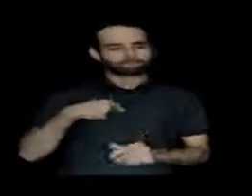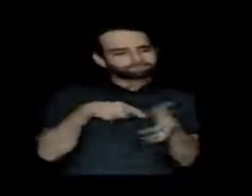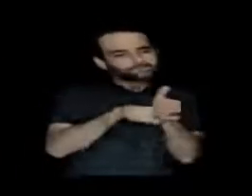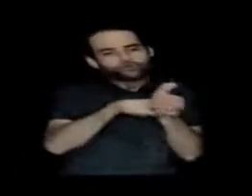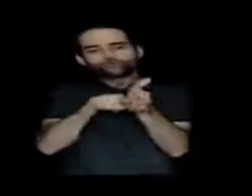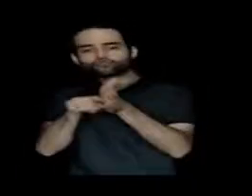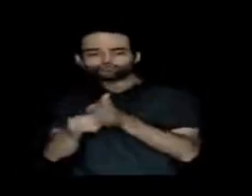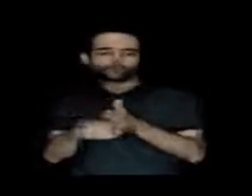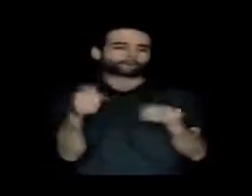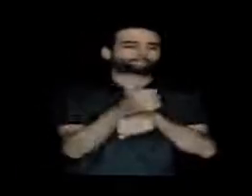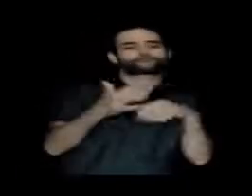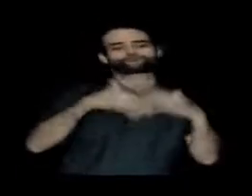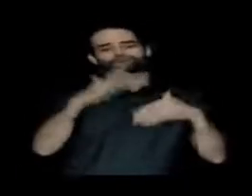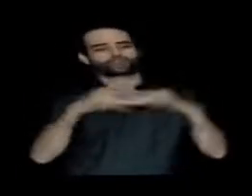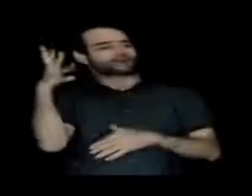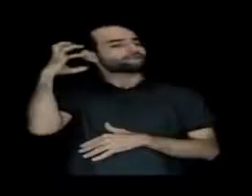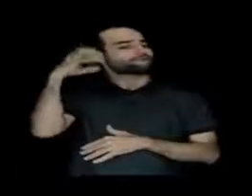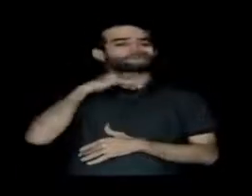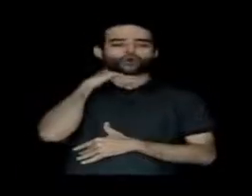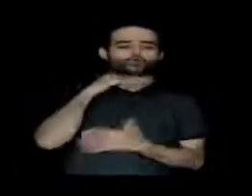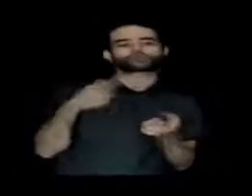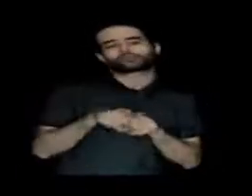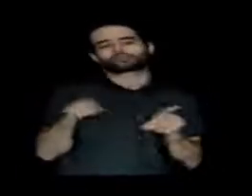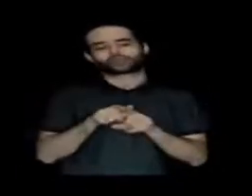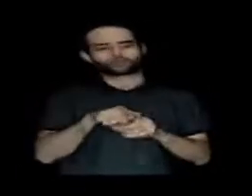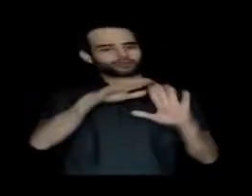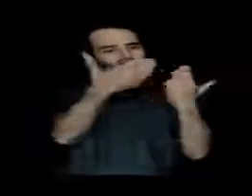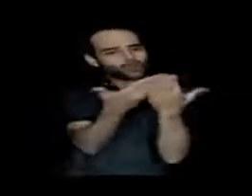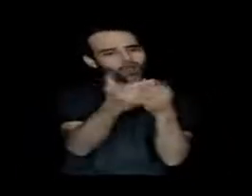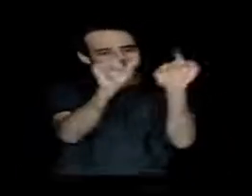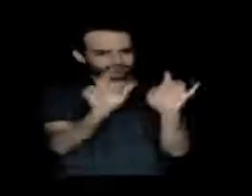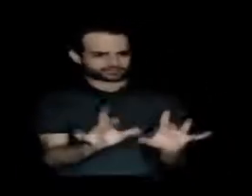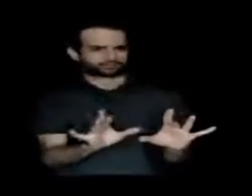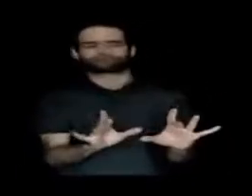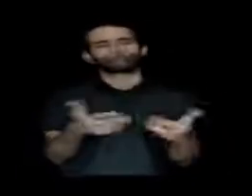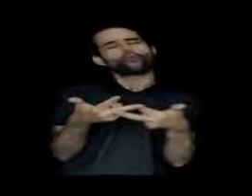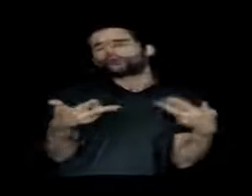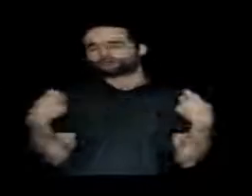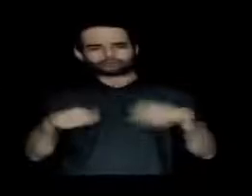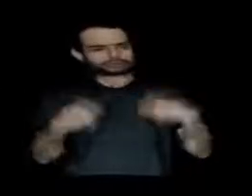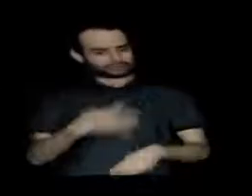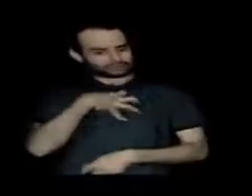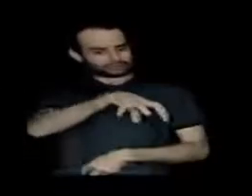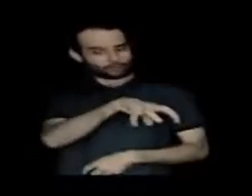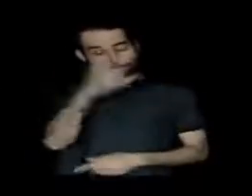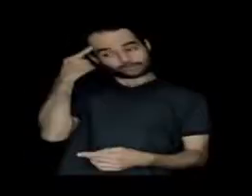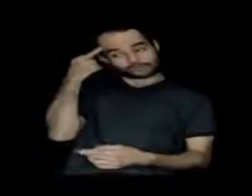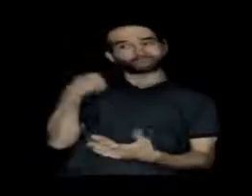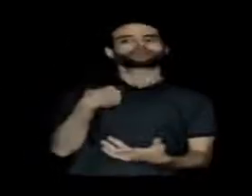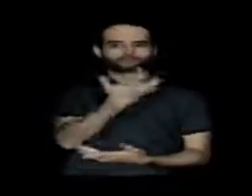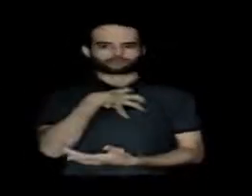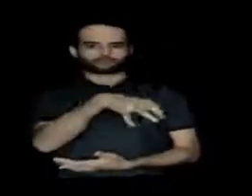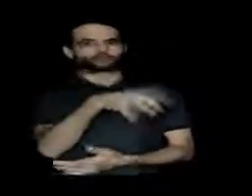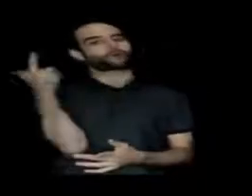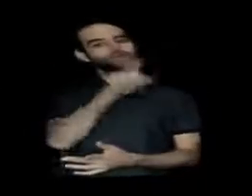that perhaps they could assist Janinne, the answer was negative because Janinne was blind. So when I searched